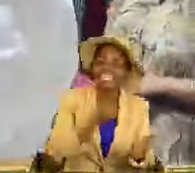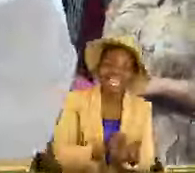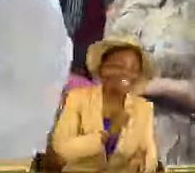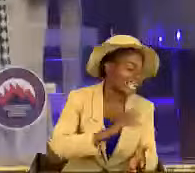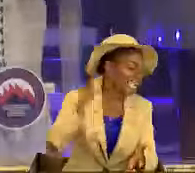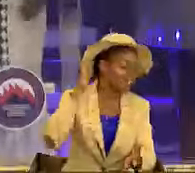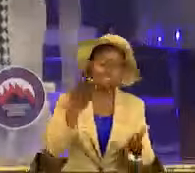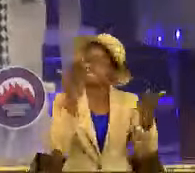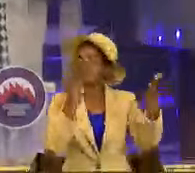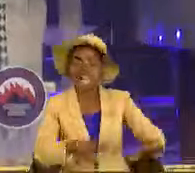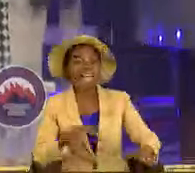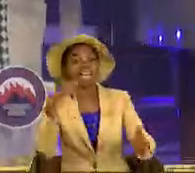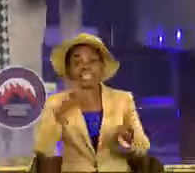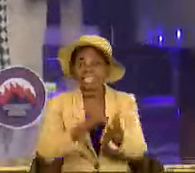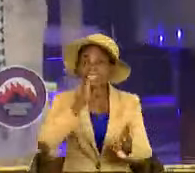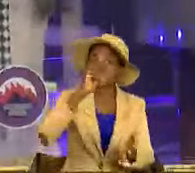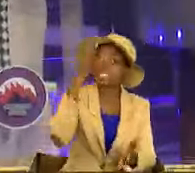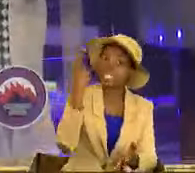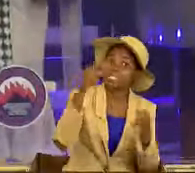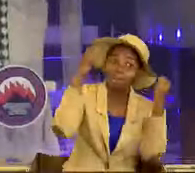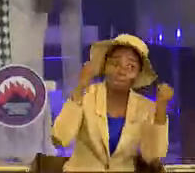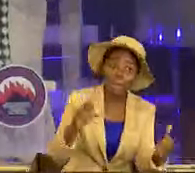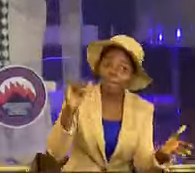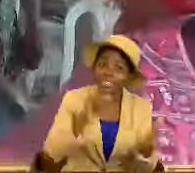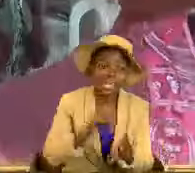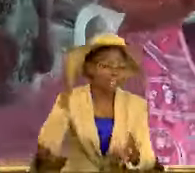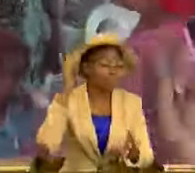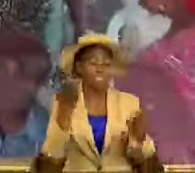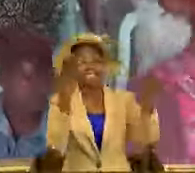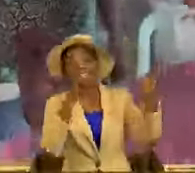power any